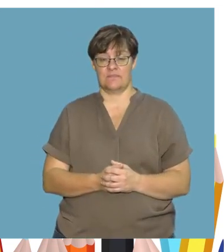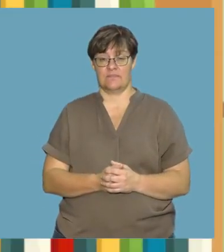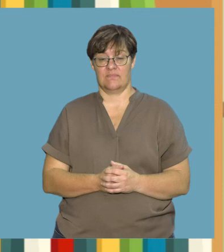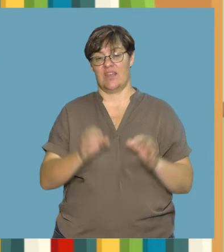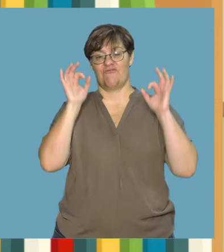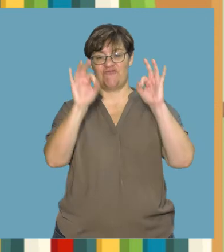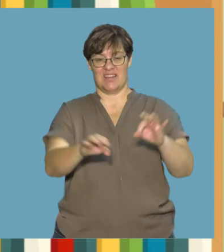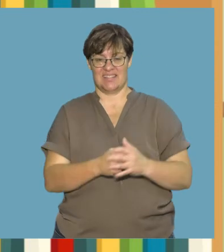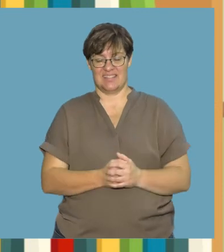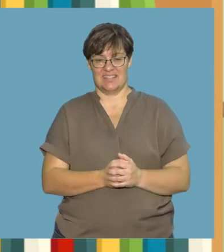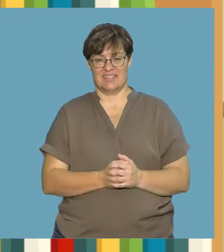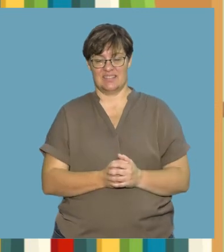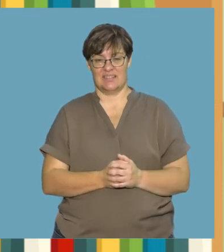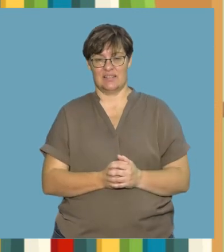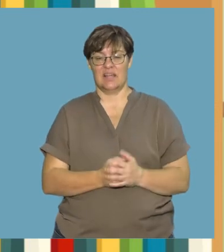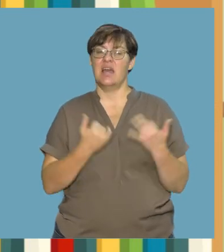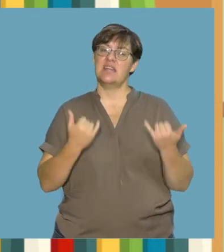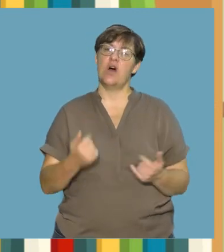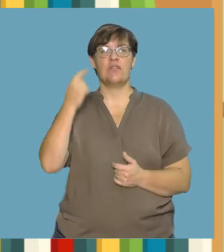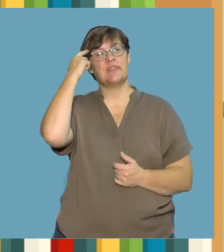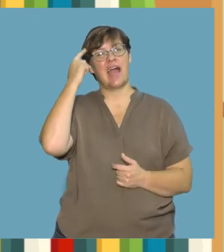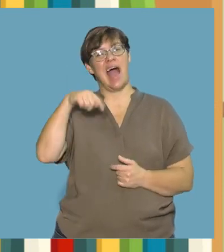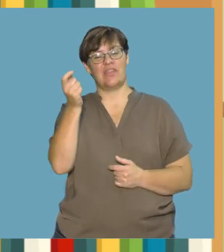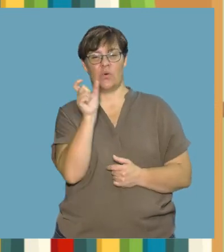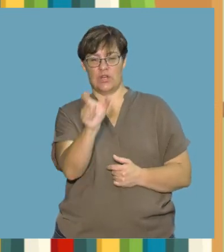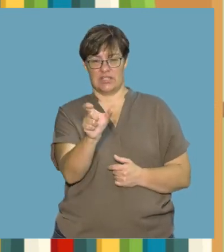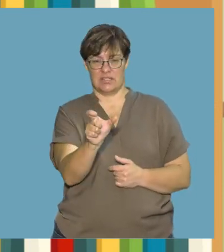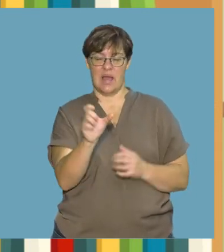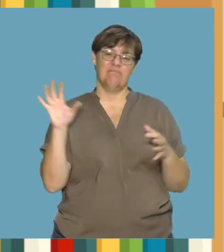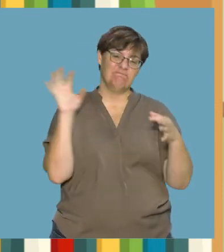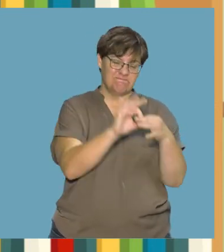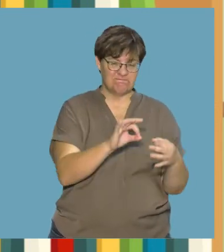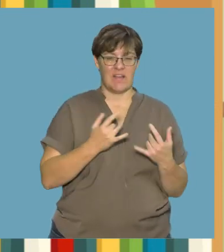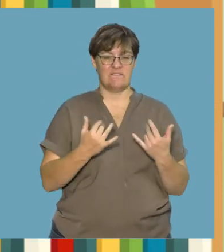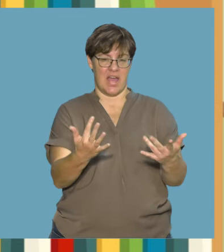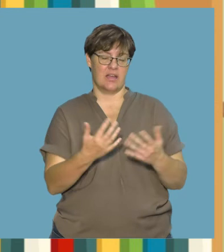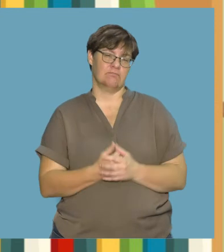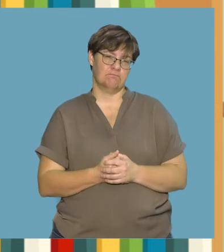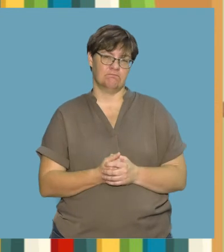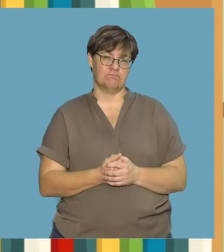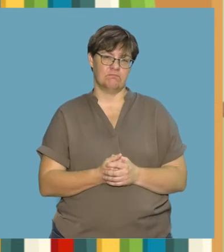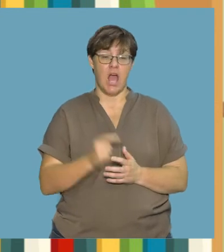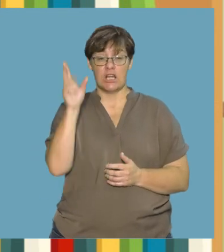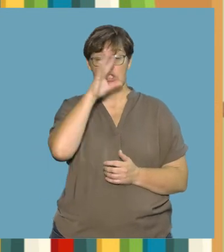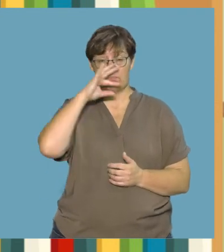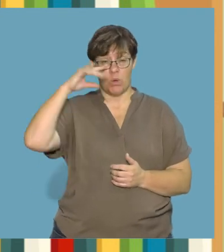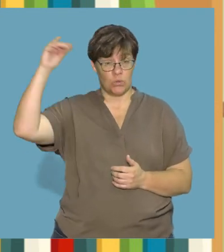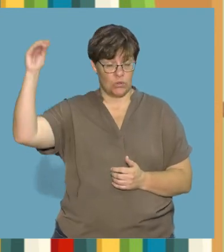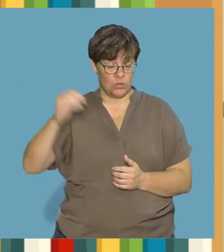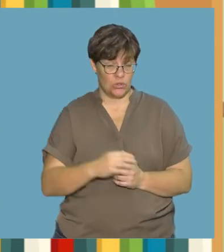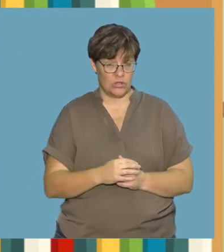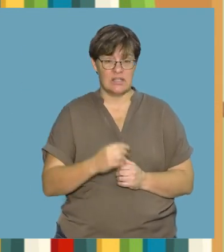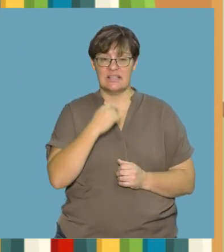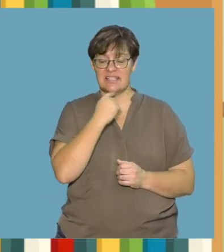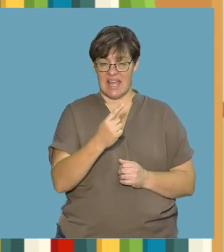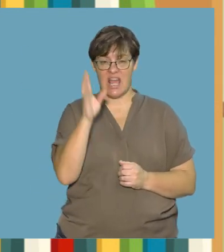Great! Now let's think of another word that is linked to fire. What about smoke? Say